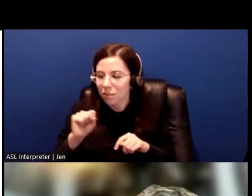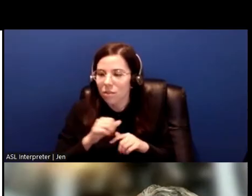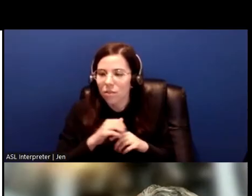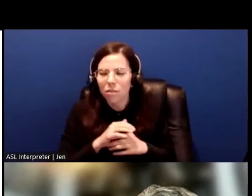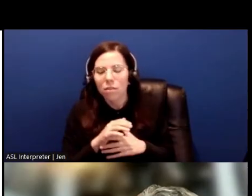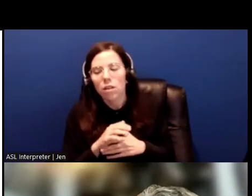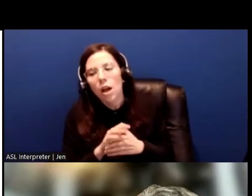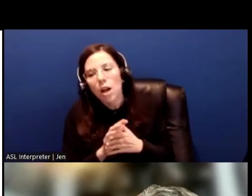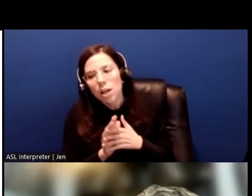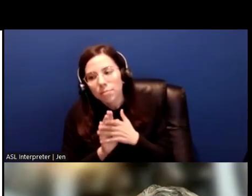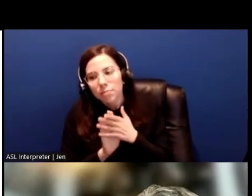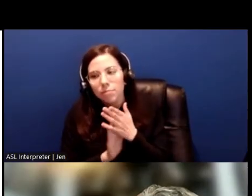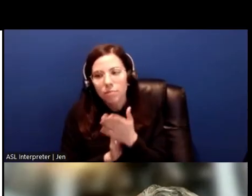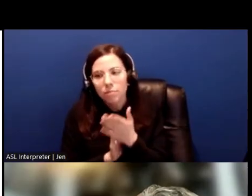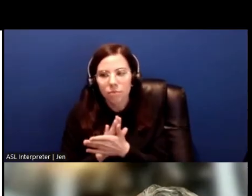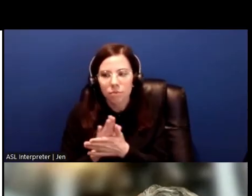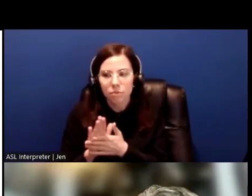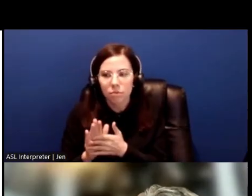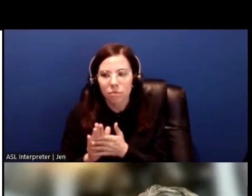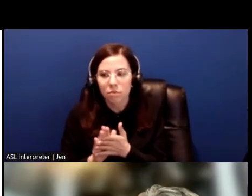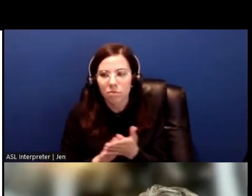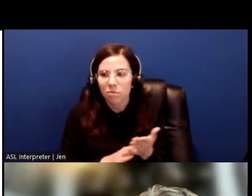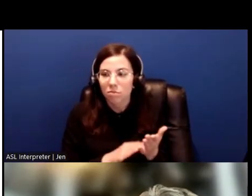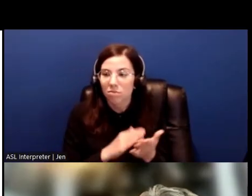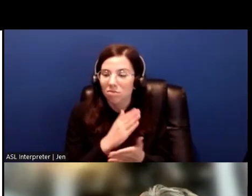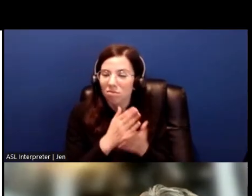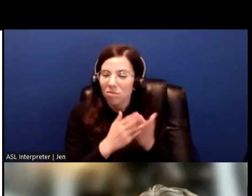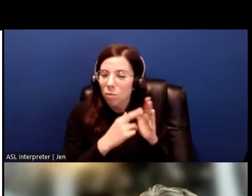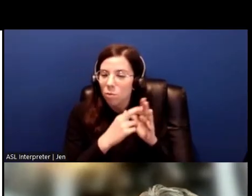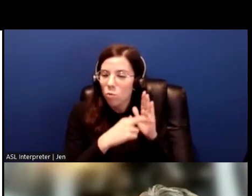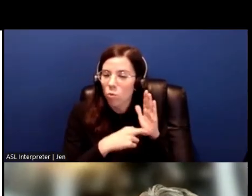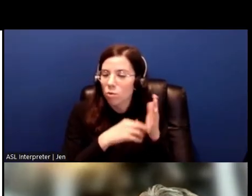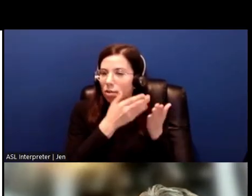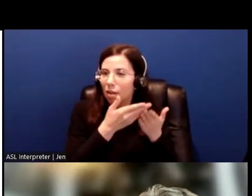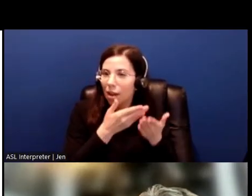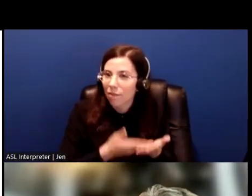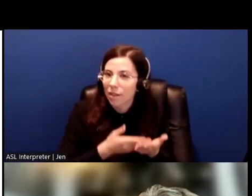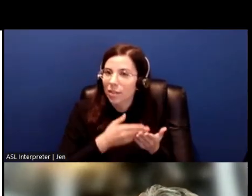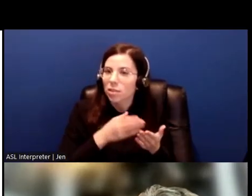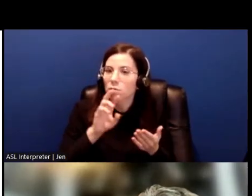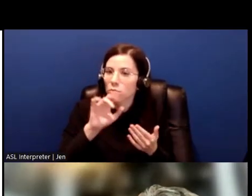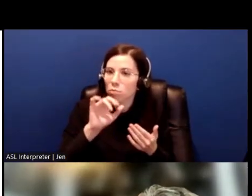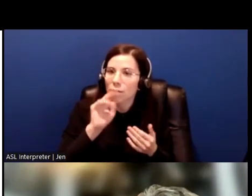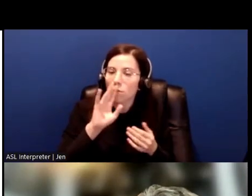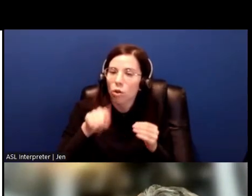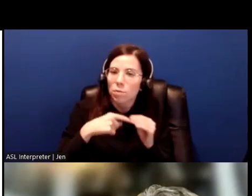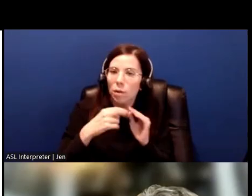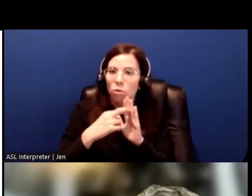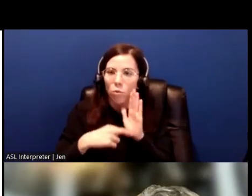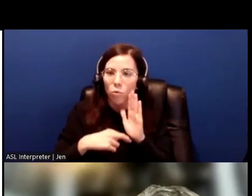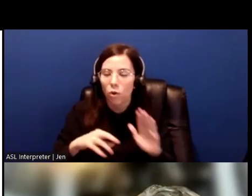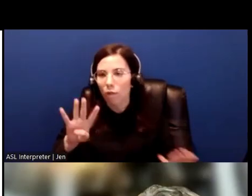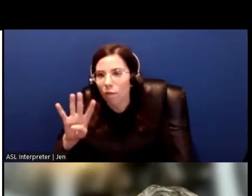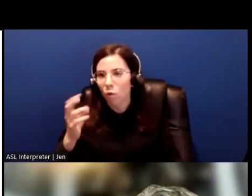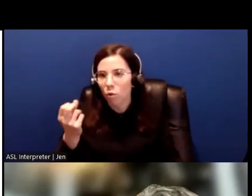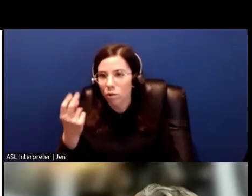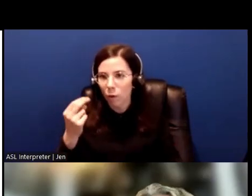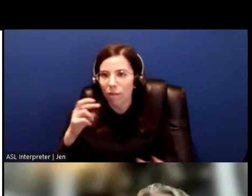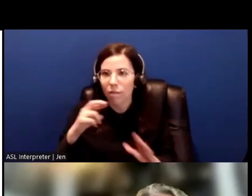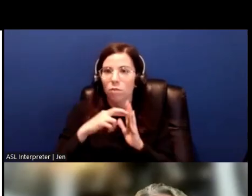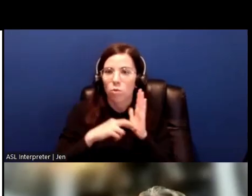of the rules of evidence that Ryan was talking about earlier, Rule 412 and Rule